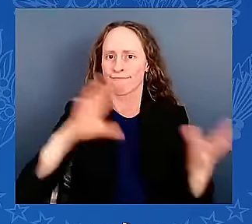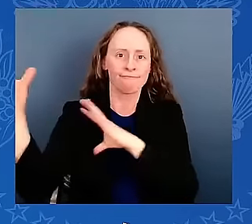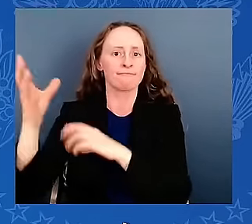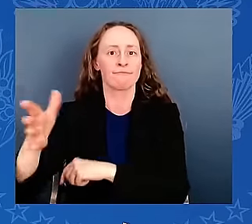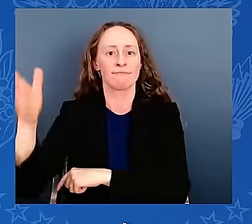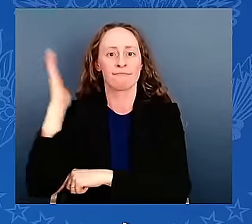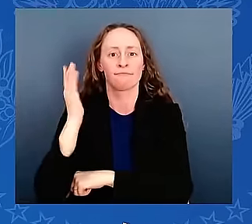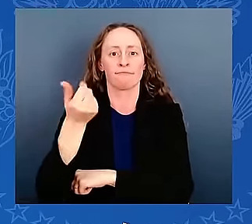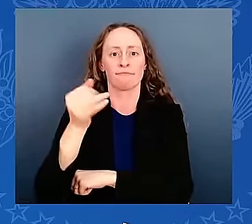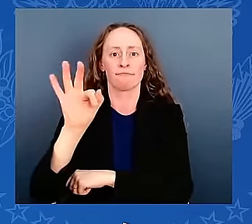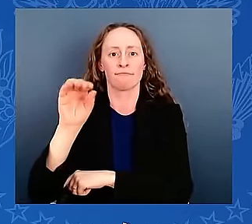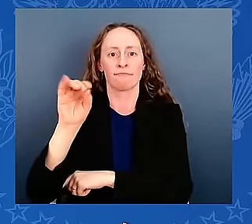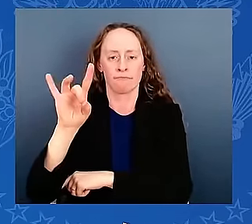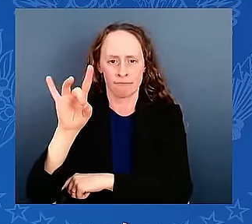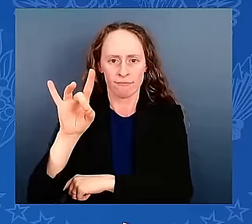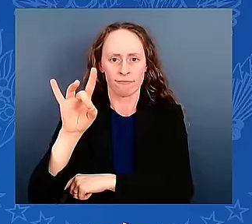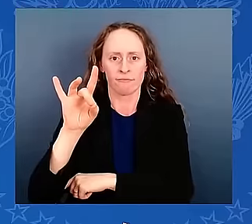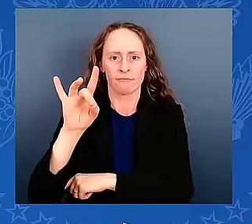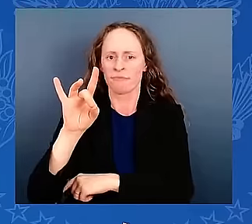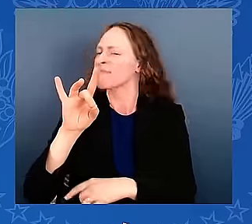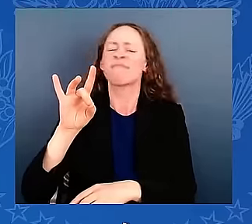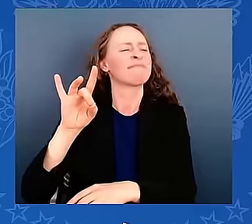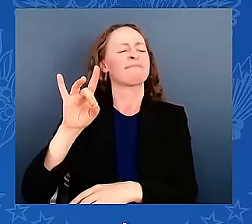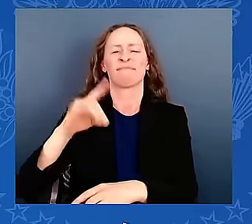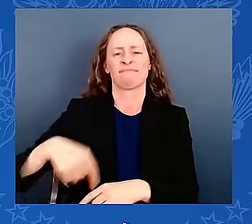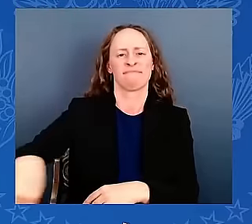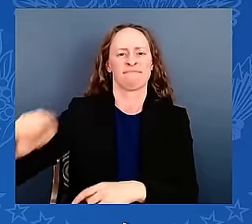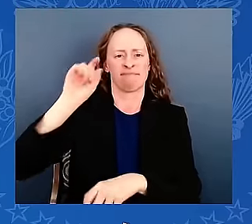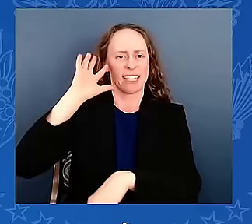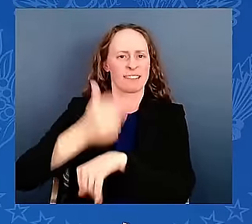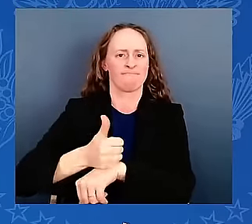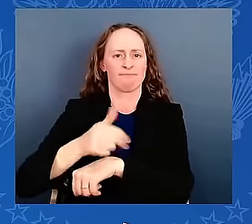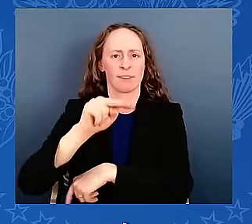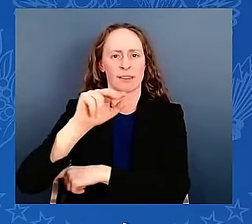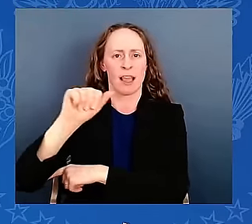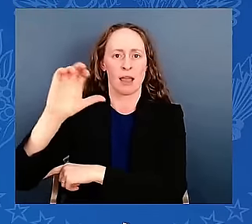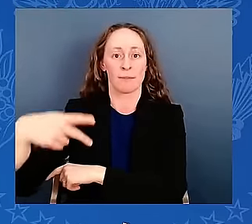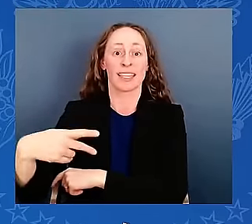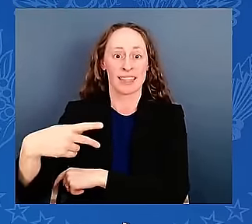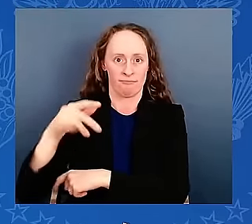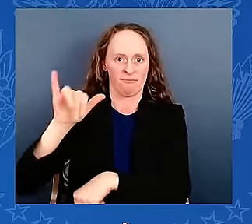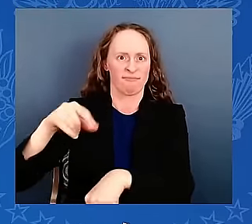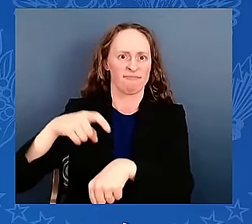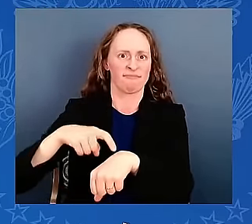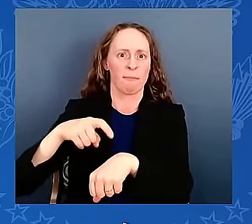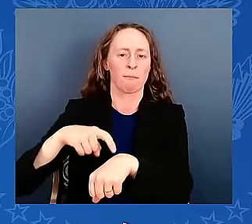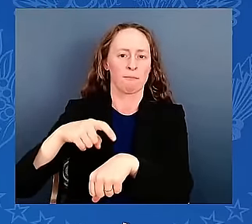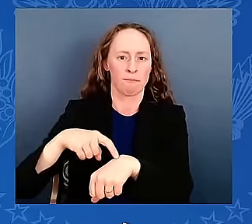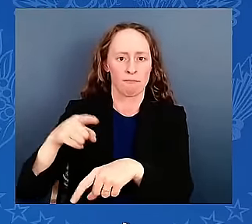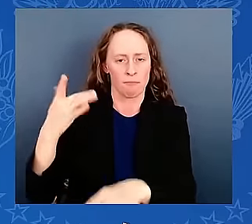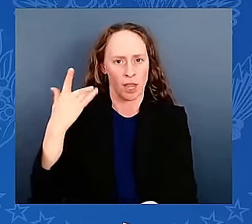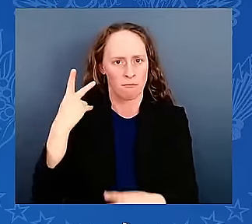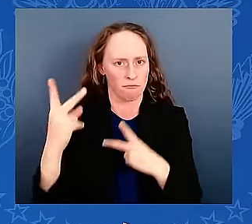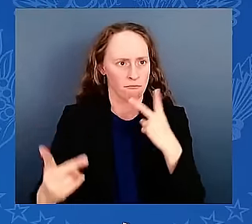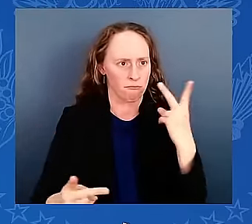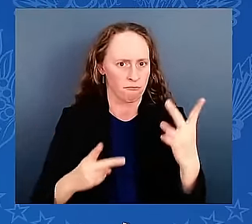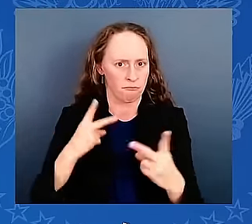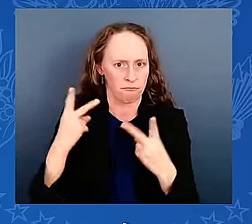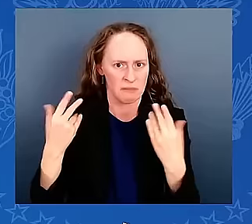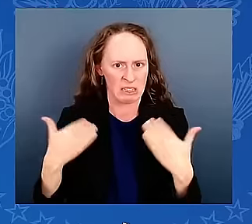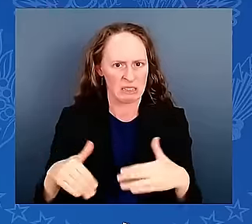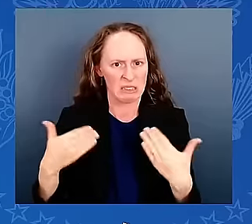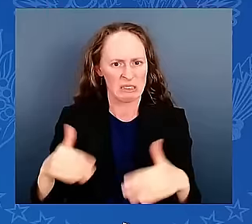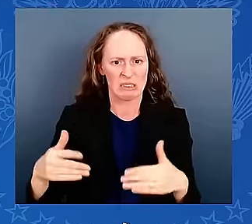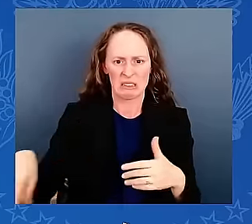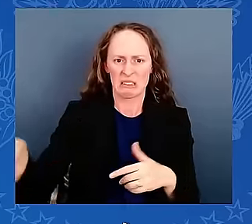it. You know the pain and the price of violence. You understand if you're going to talk about standing against